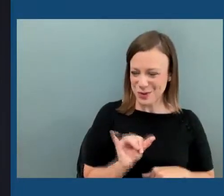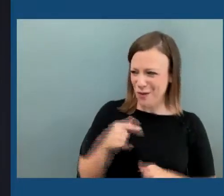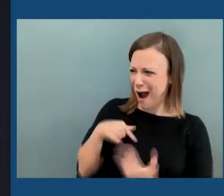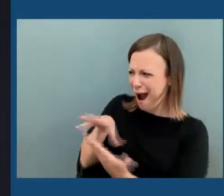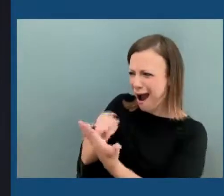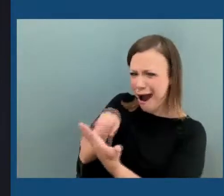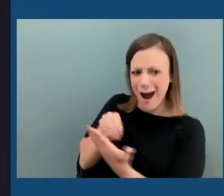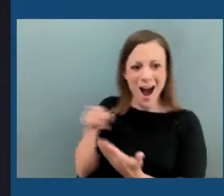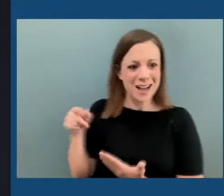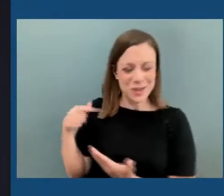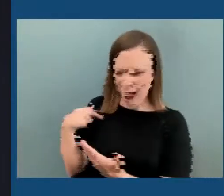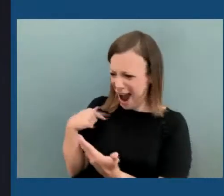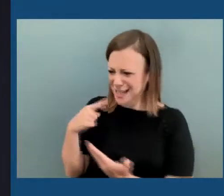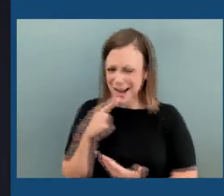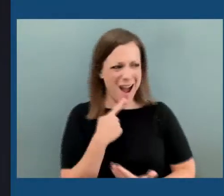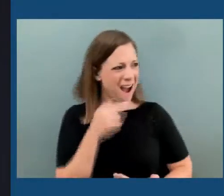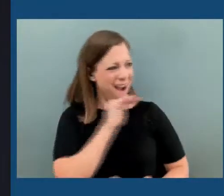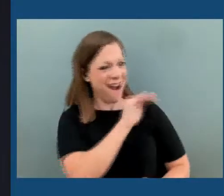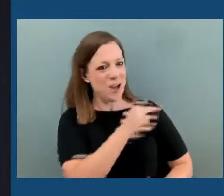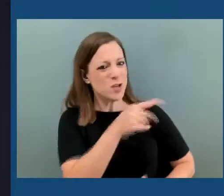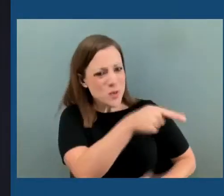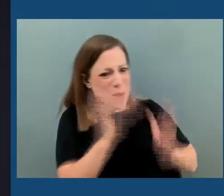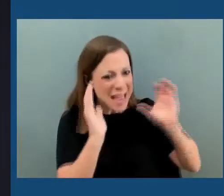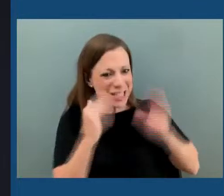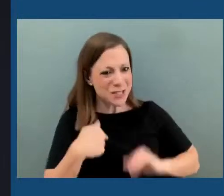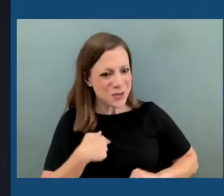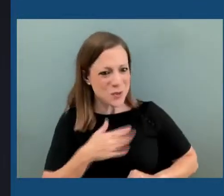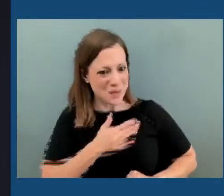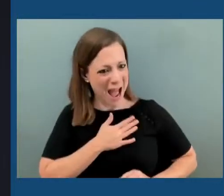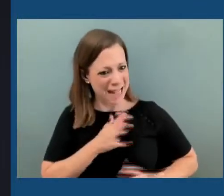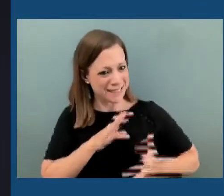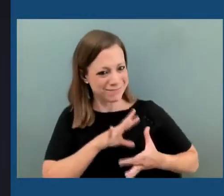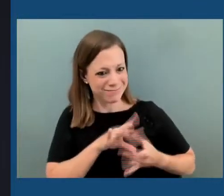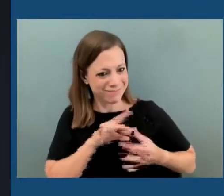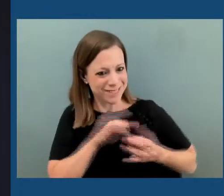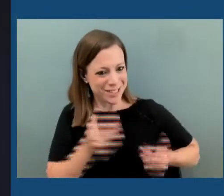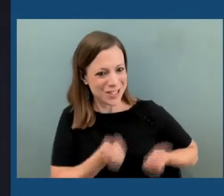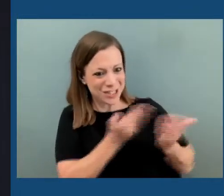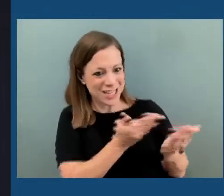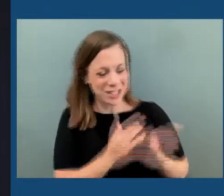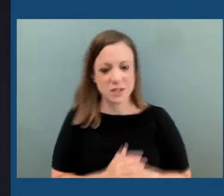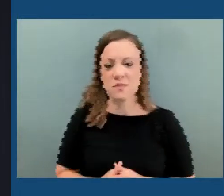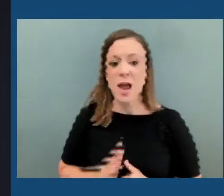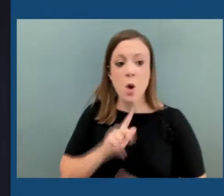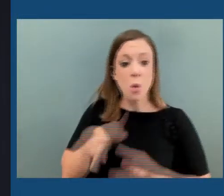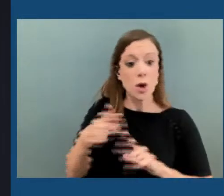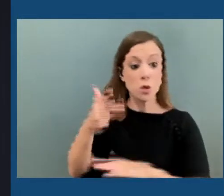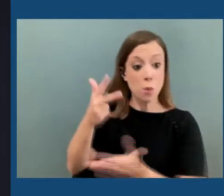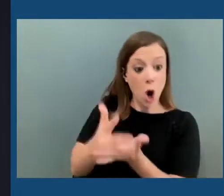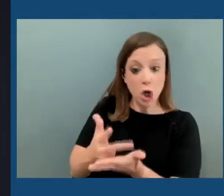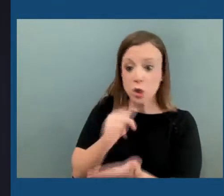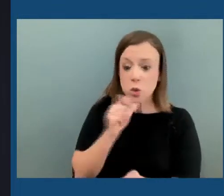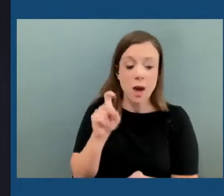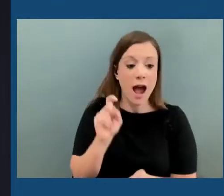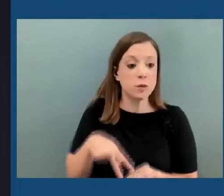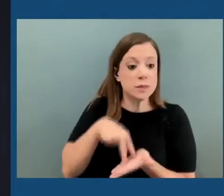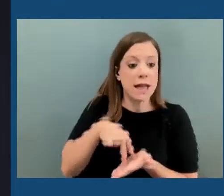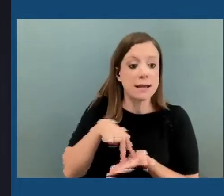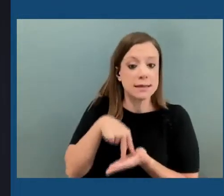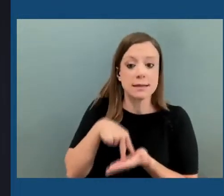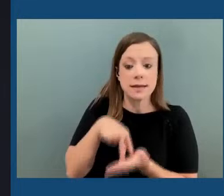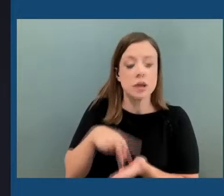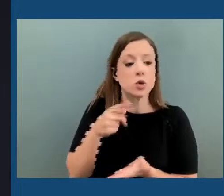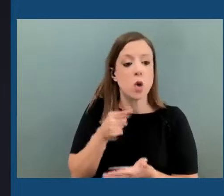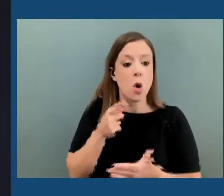do. So now you don't have to just keep driving around in circles figuring out where to park. After you park, now you don't have to stand in the rain. You go under the canopy and